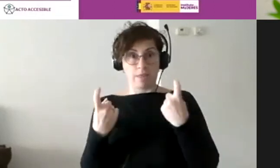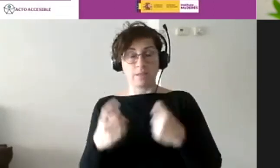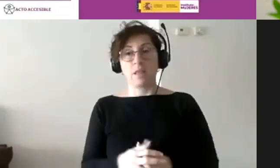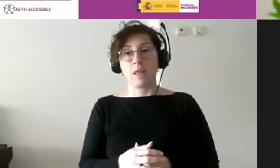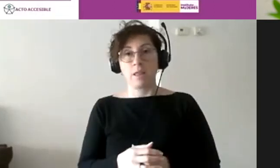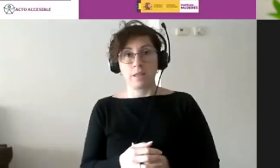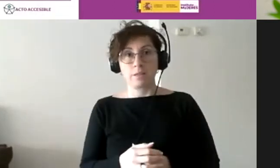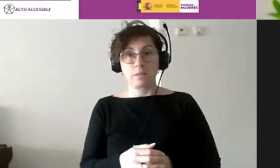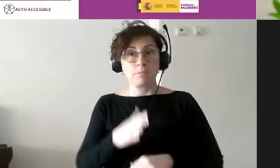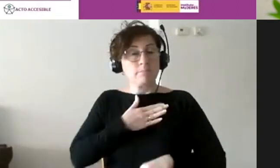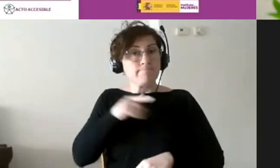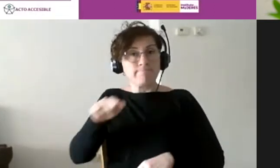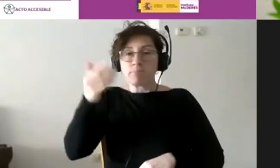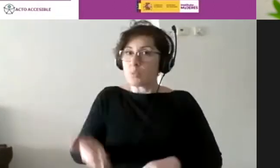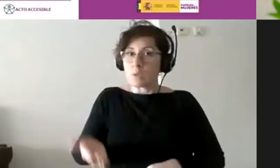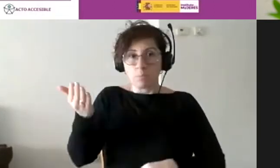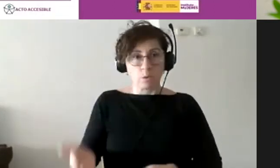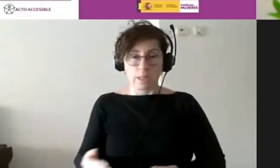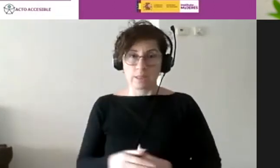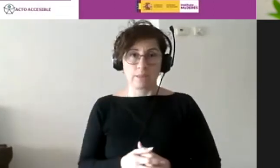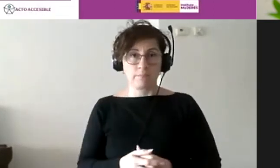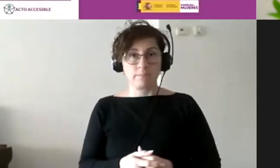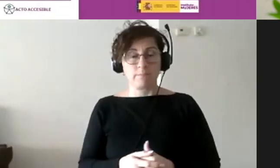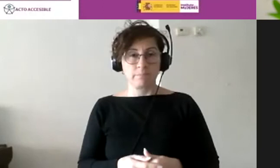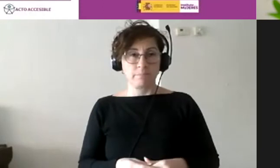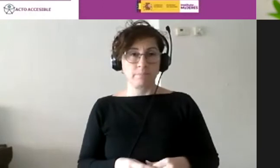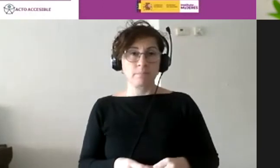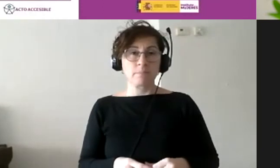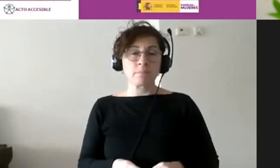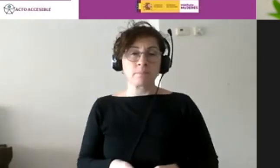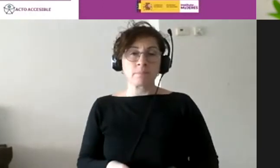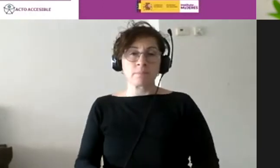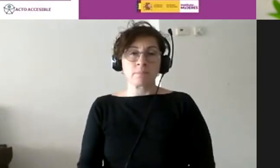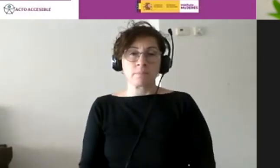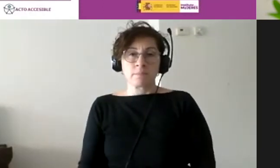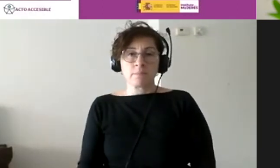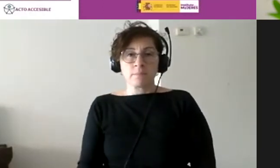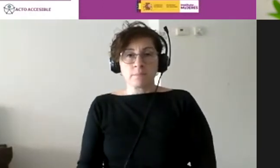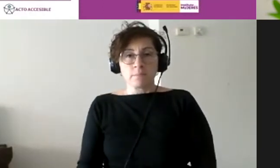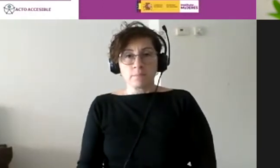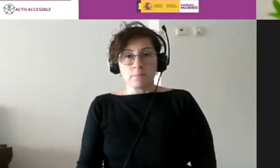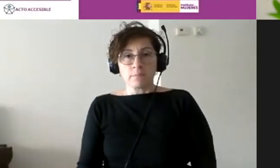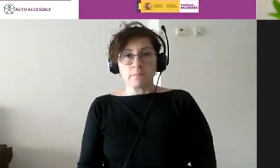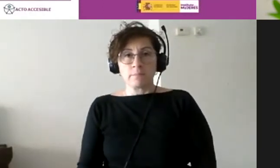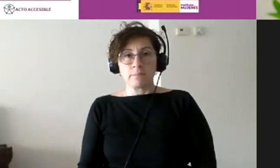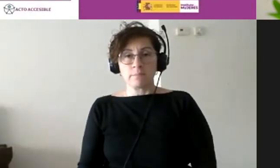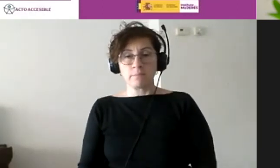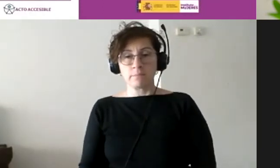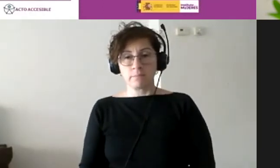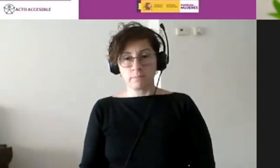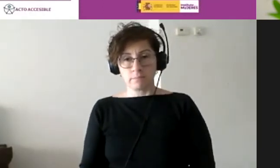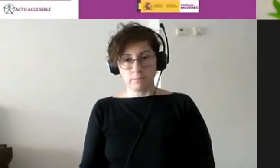help us to save Donbas region, Lugansk region, and all regions in Ukraine. Thank